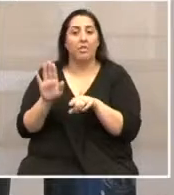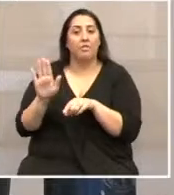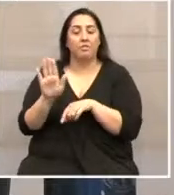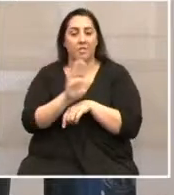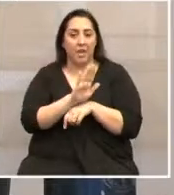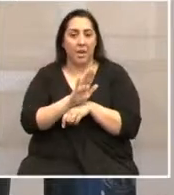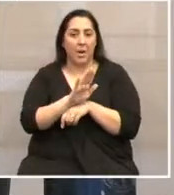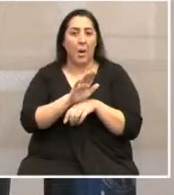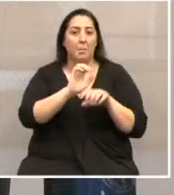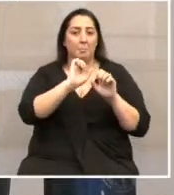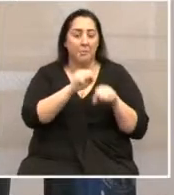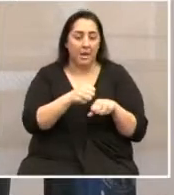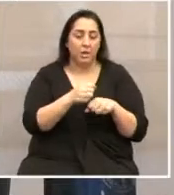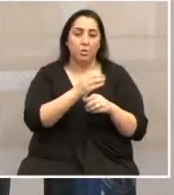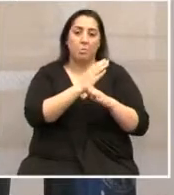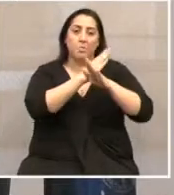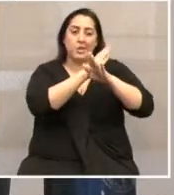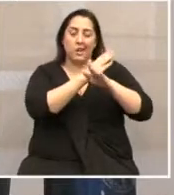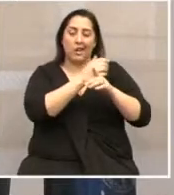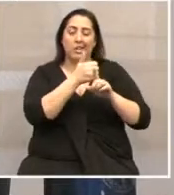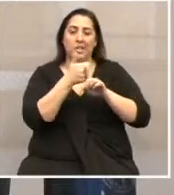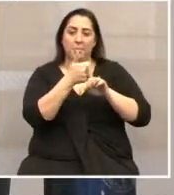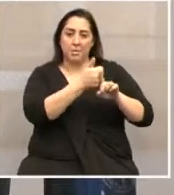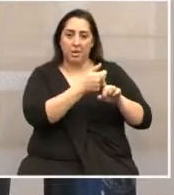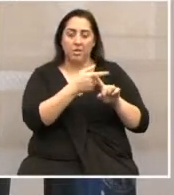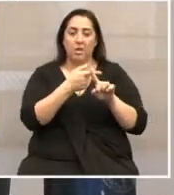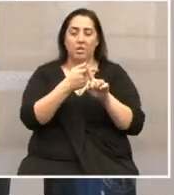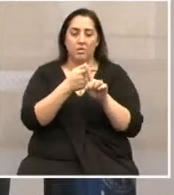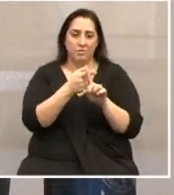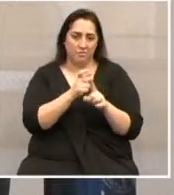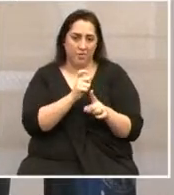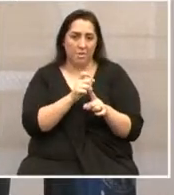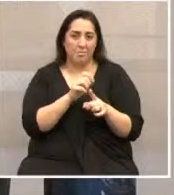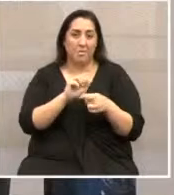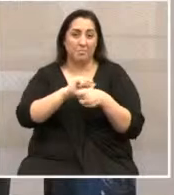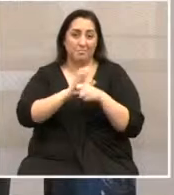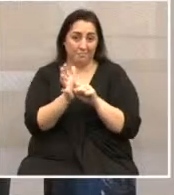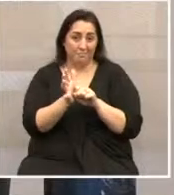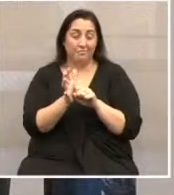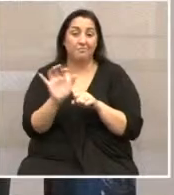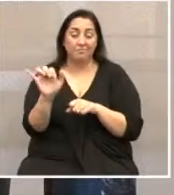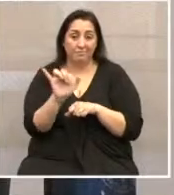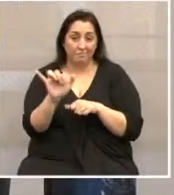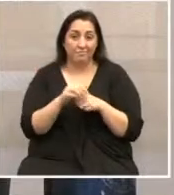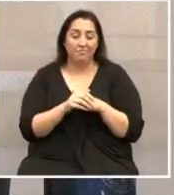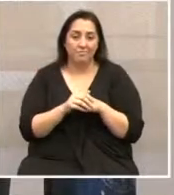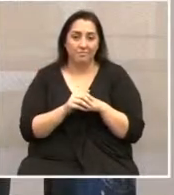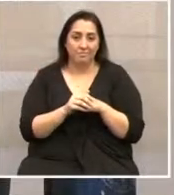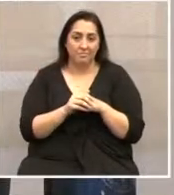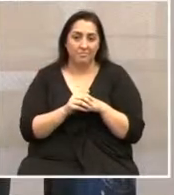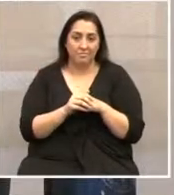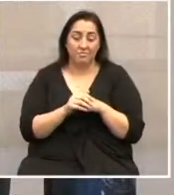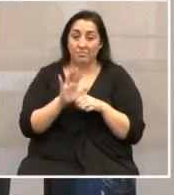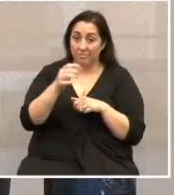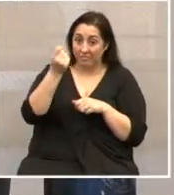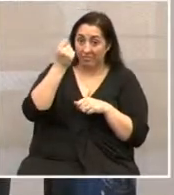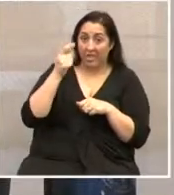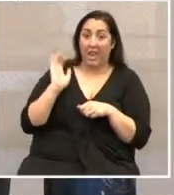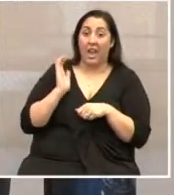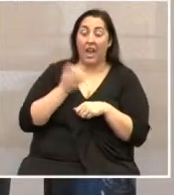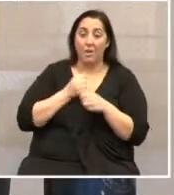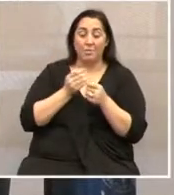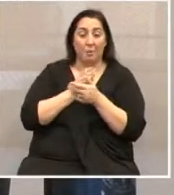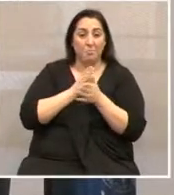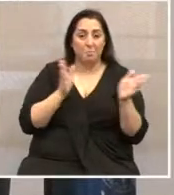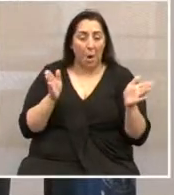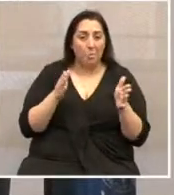to protect themselves from the pandemic. And our public health is being threatened. So I kind of wanted